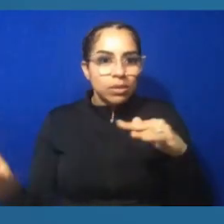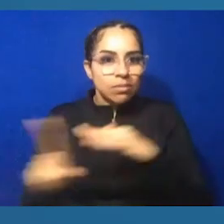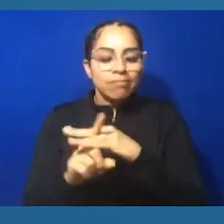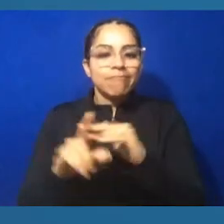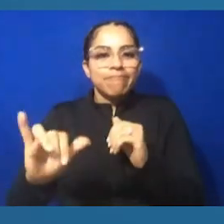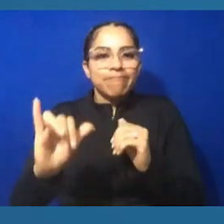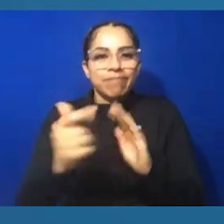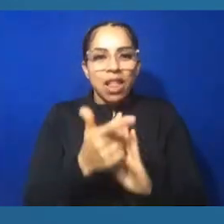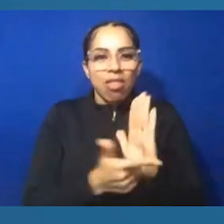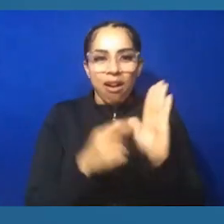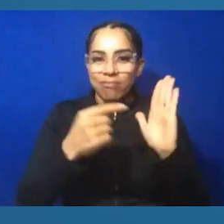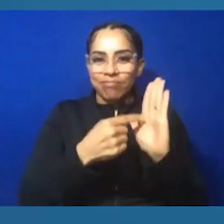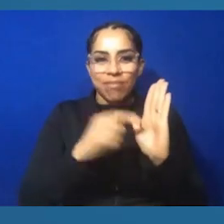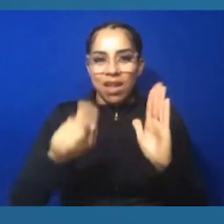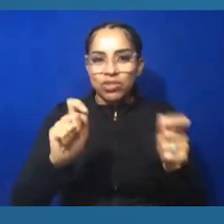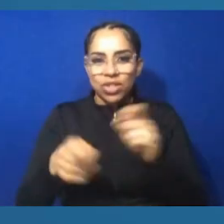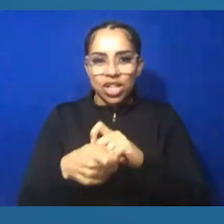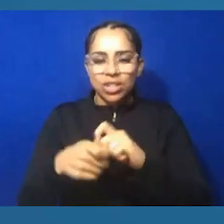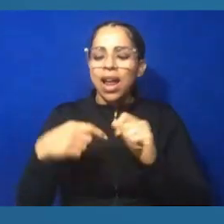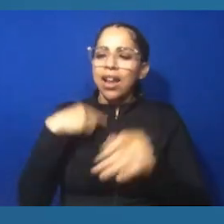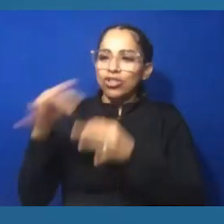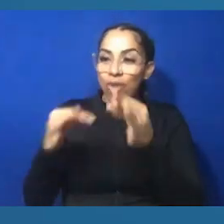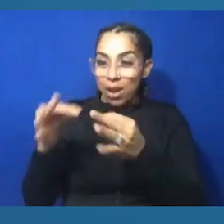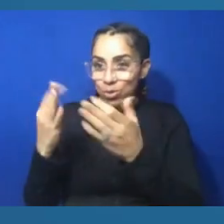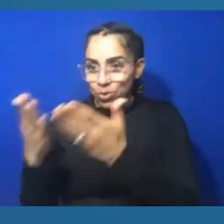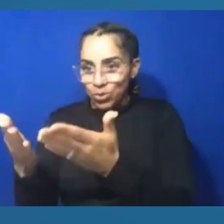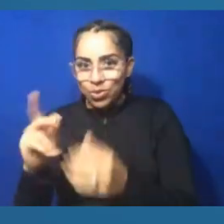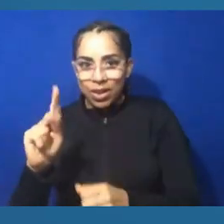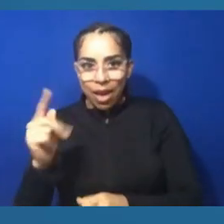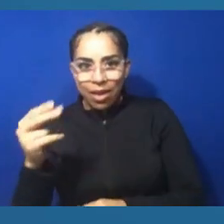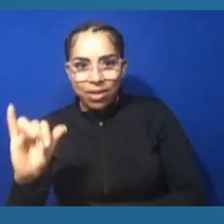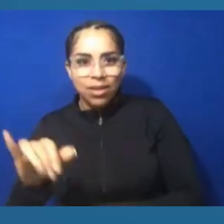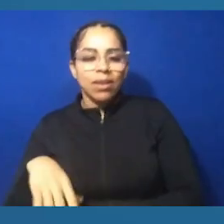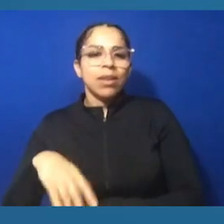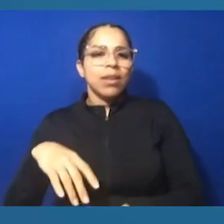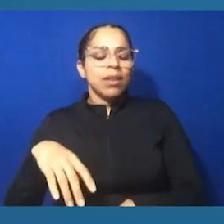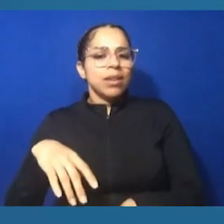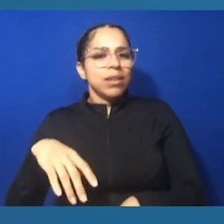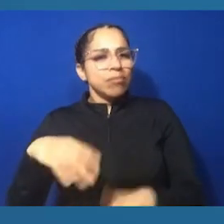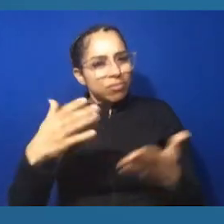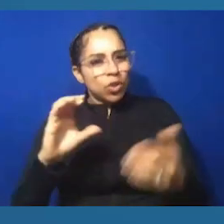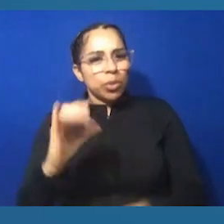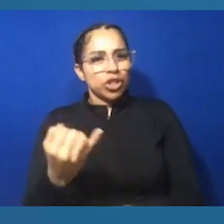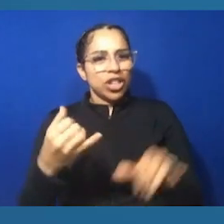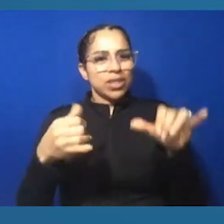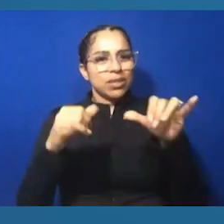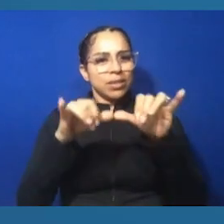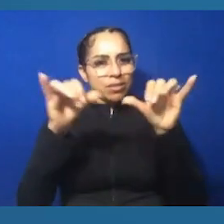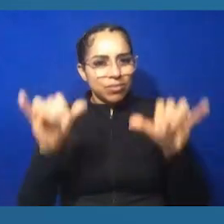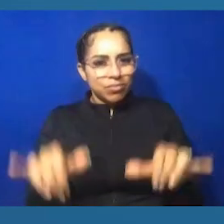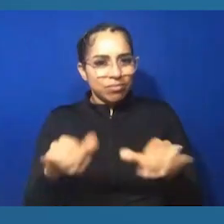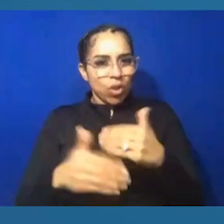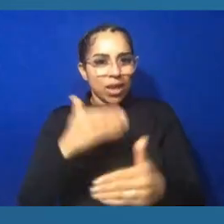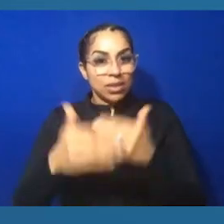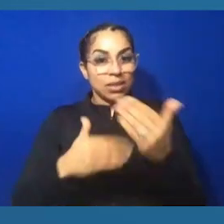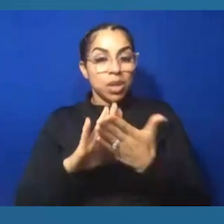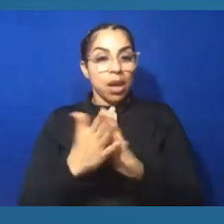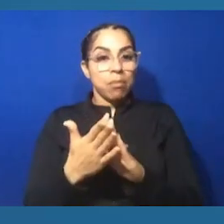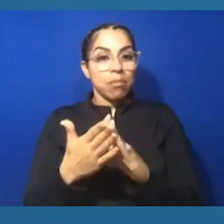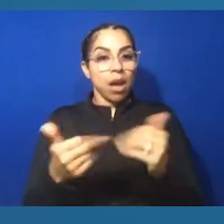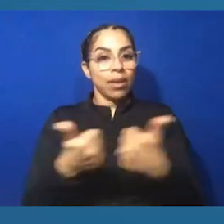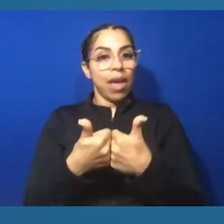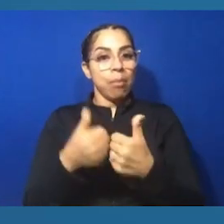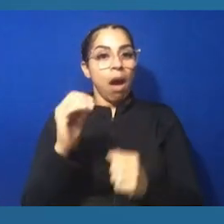then to Kathy and to yourself was that in many ways, our criminal justice process has become a game of chance.